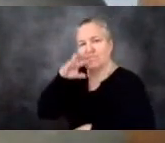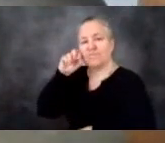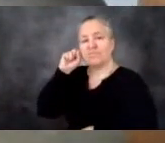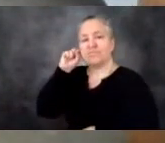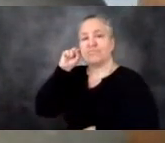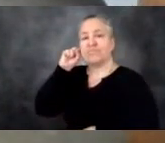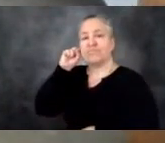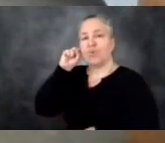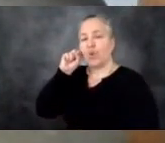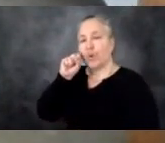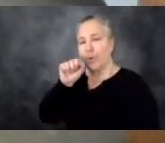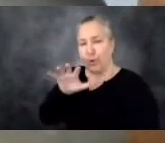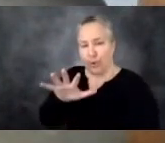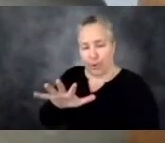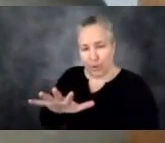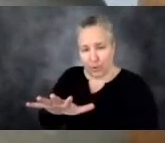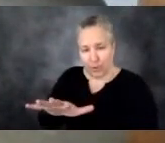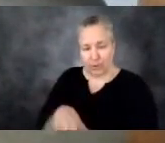and exhale.